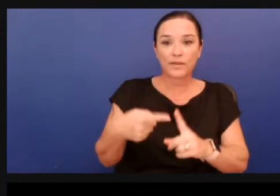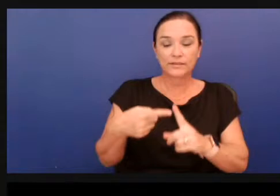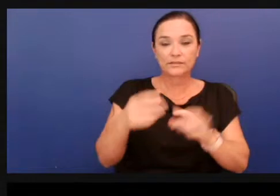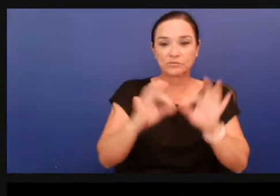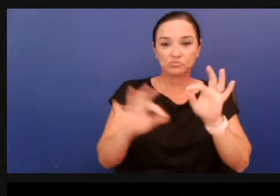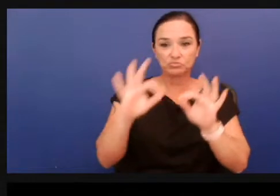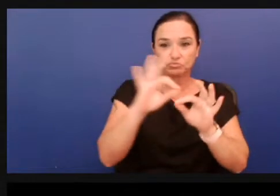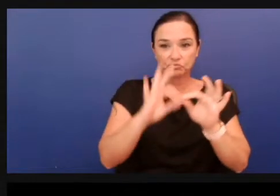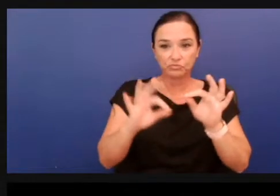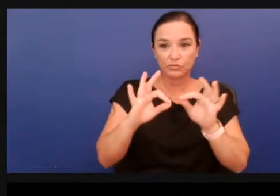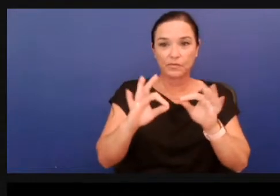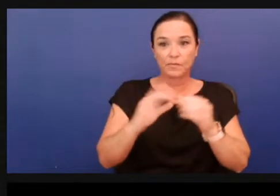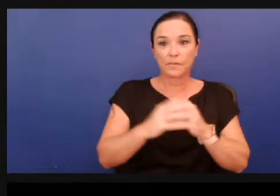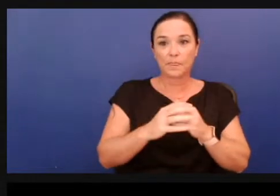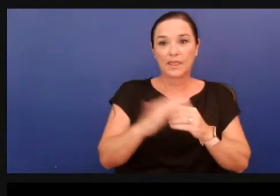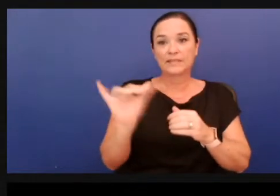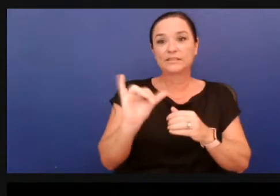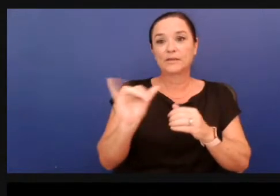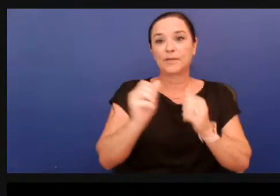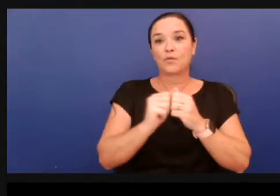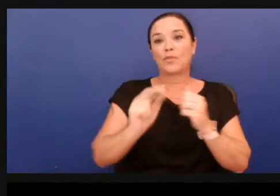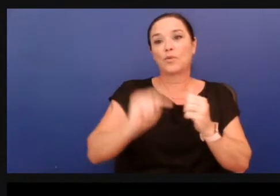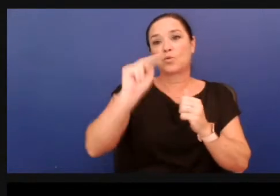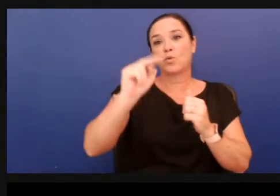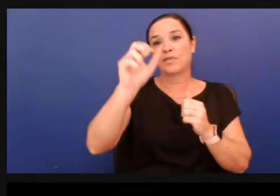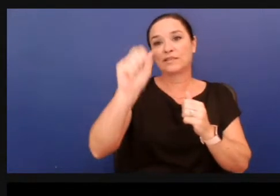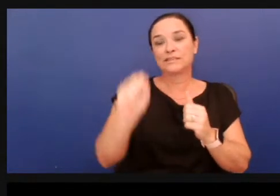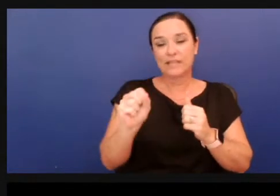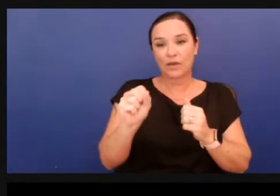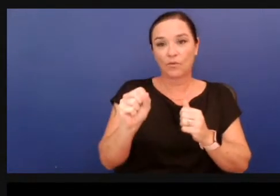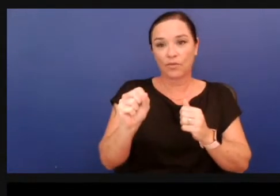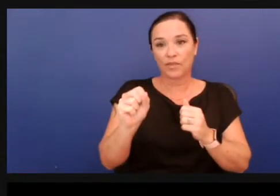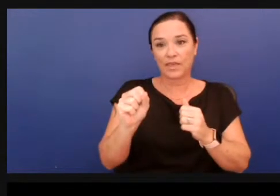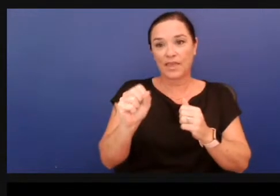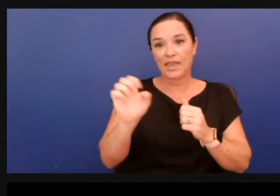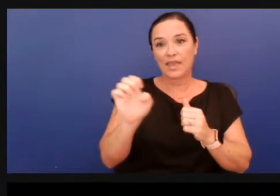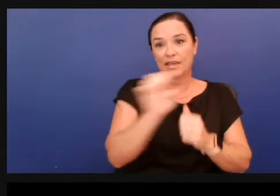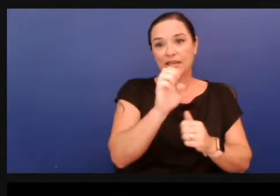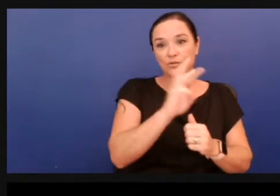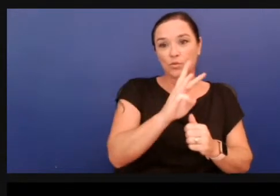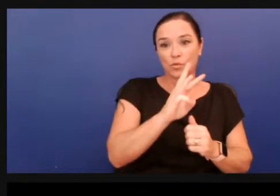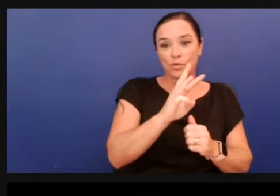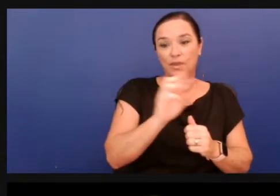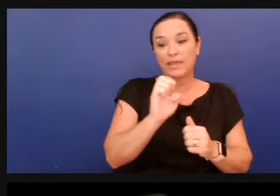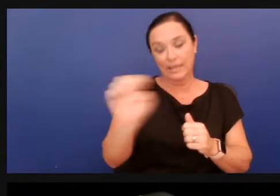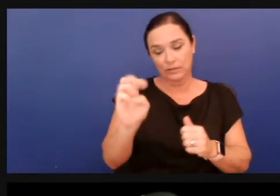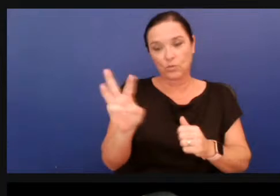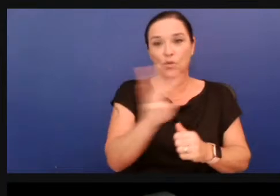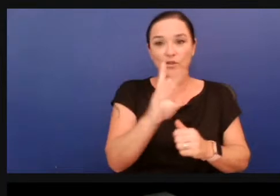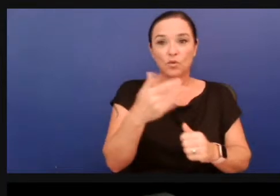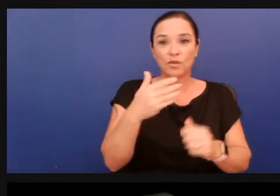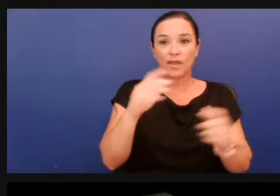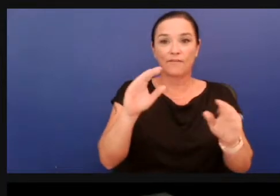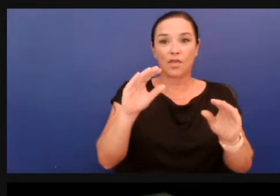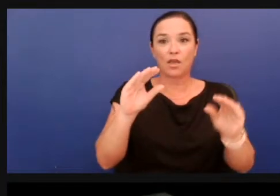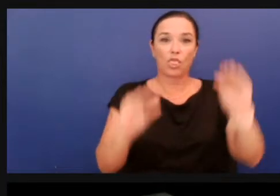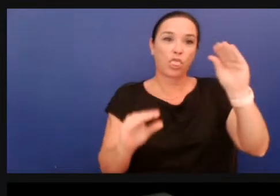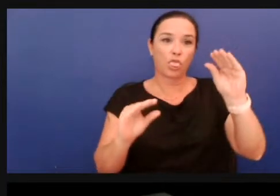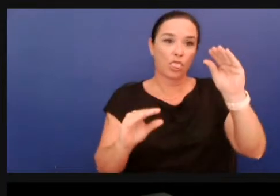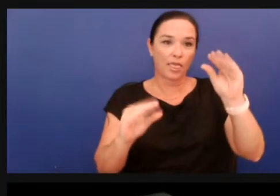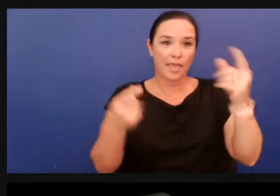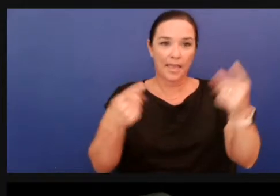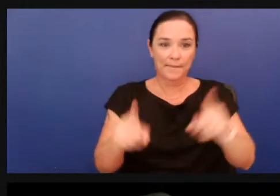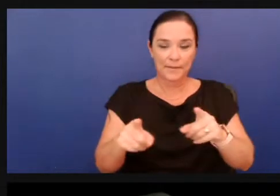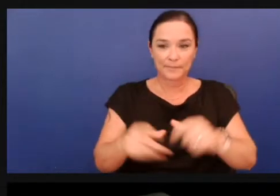Similarly with its north-south, and similarly with its east-west. BC got massively offset here,